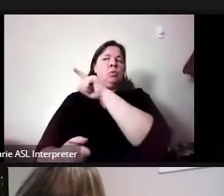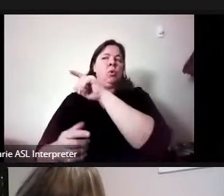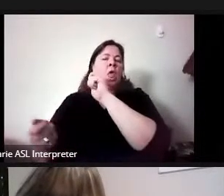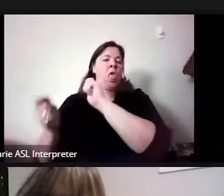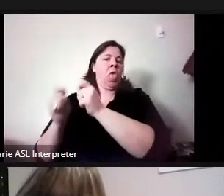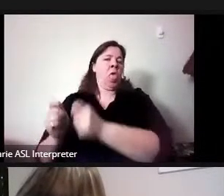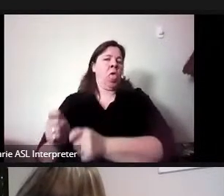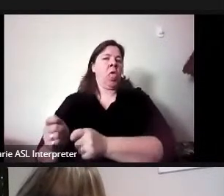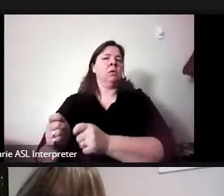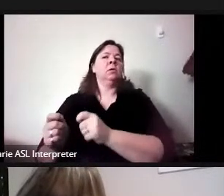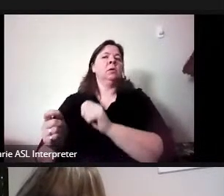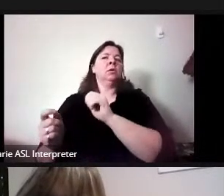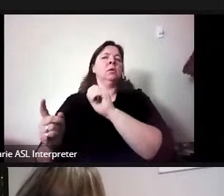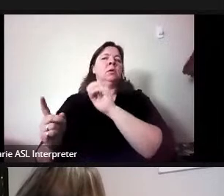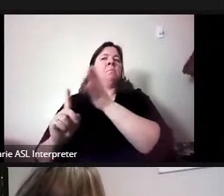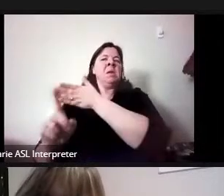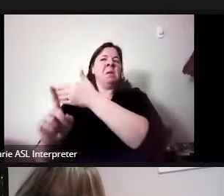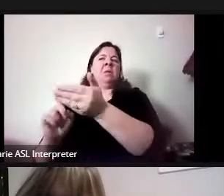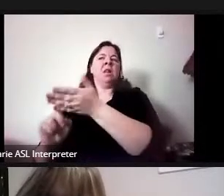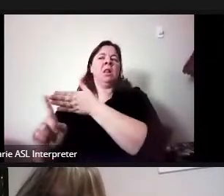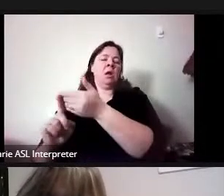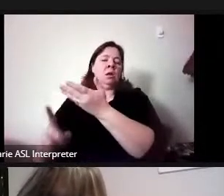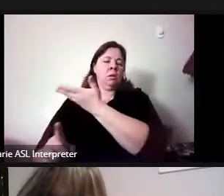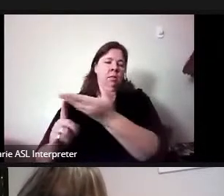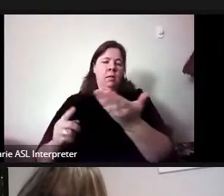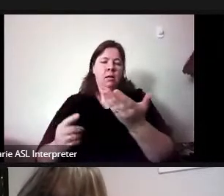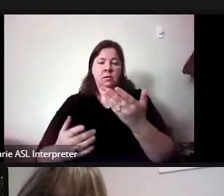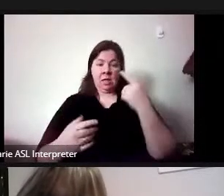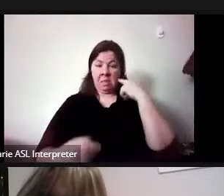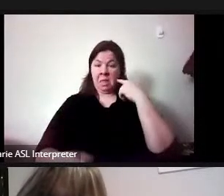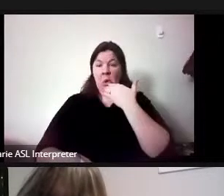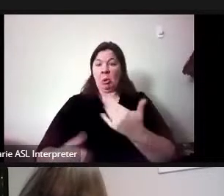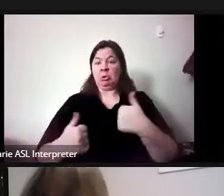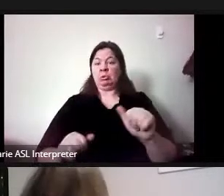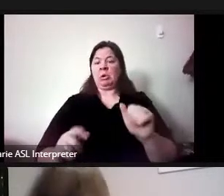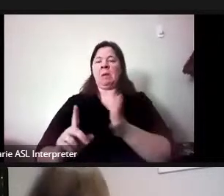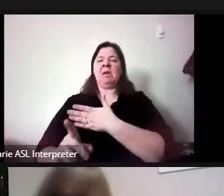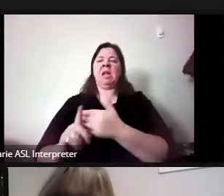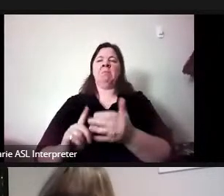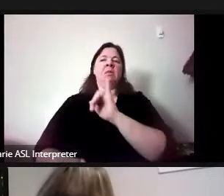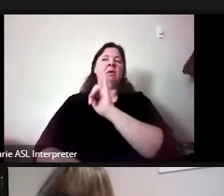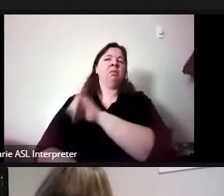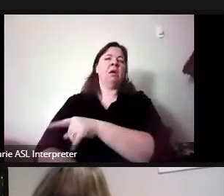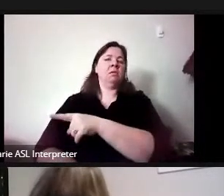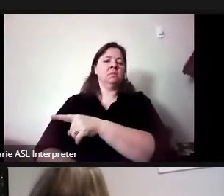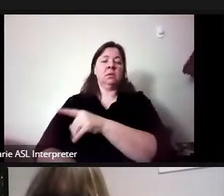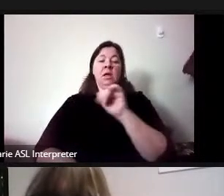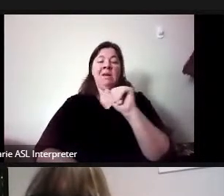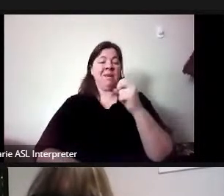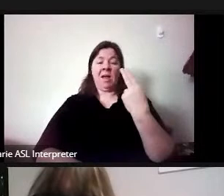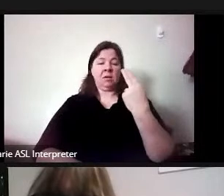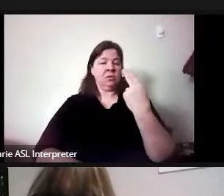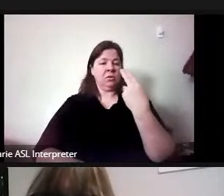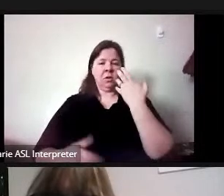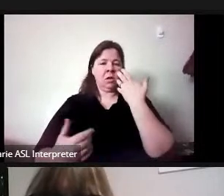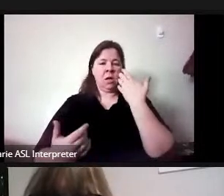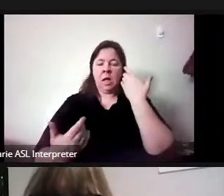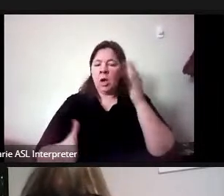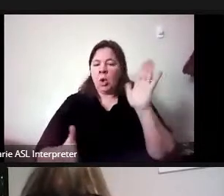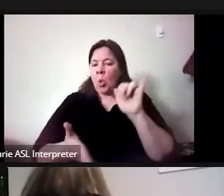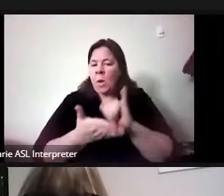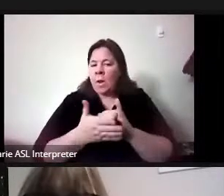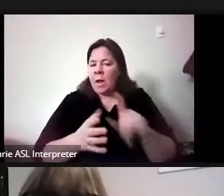things, and even if a thing is good, they try to manipulate it. And Ash was not knowing this